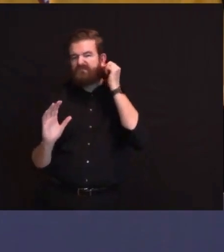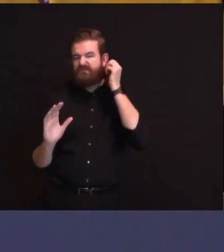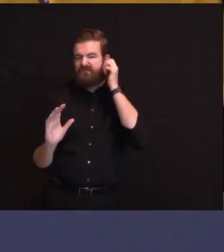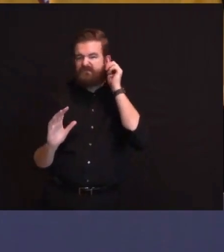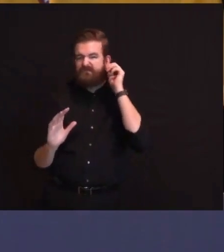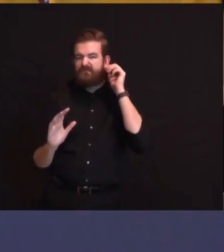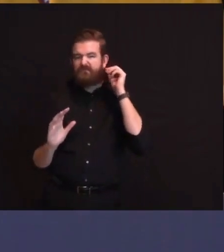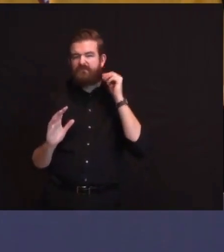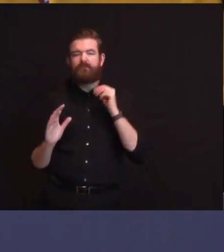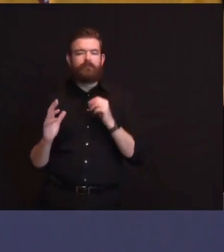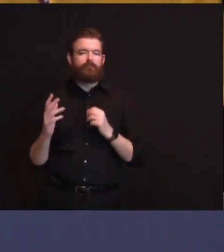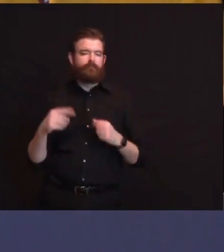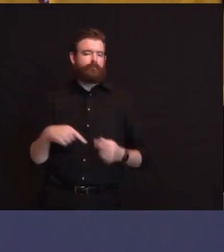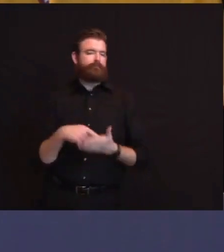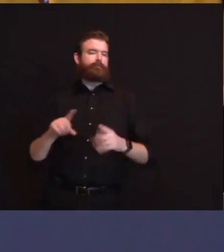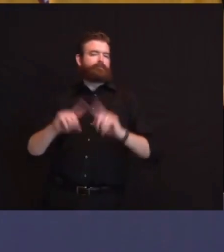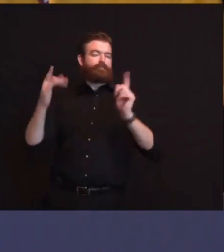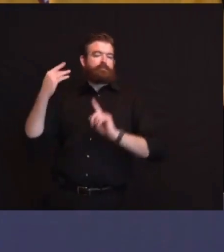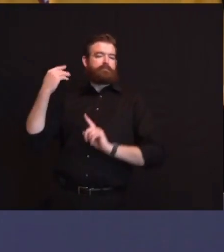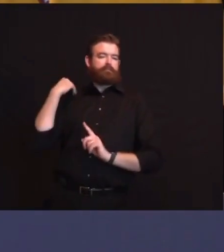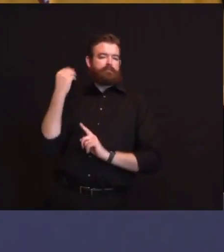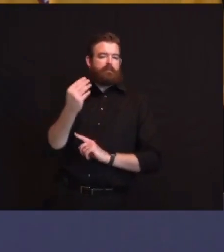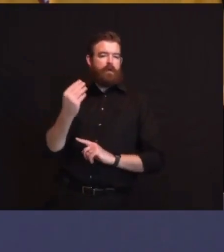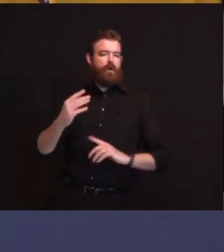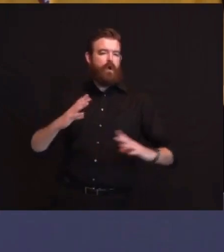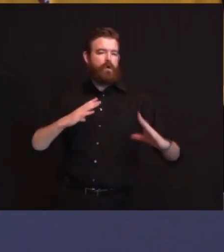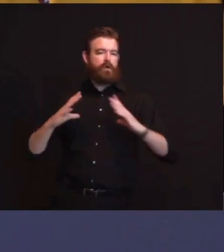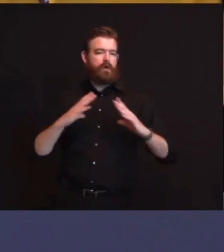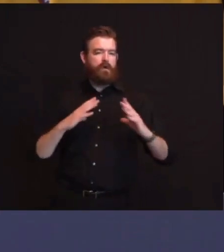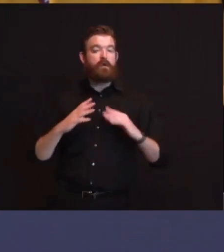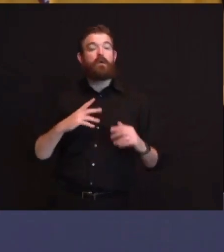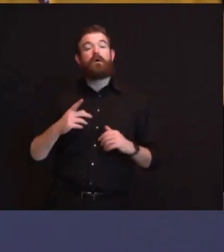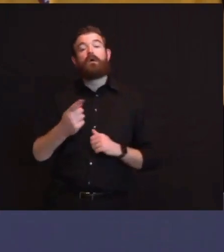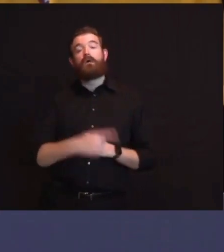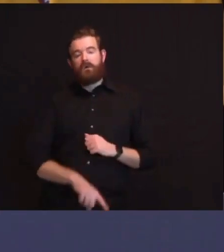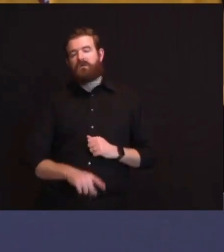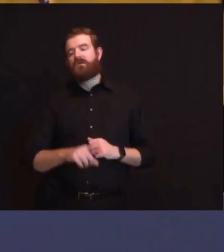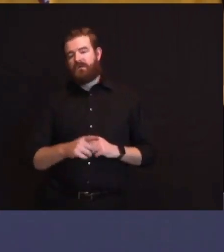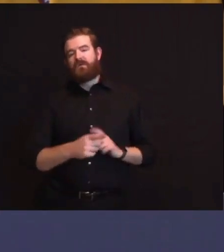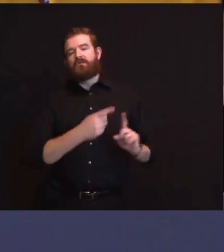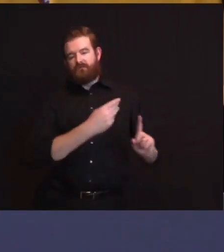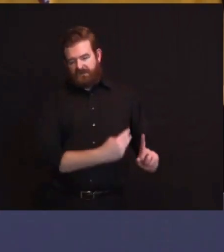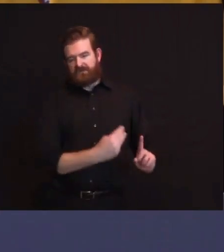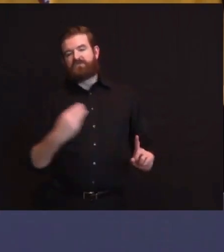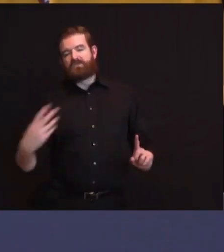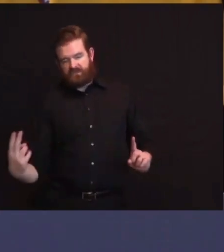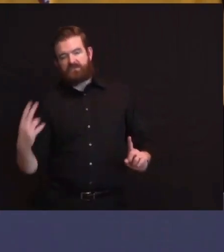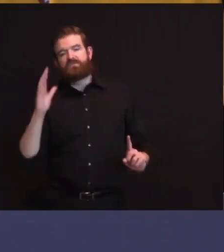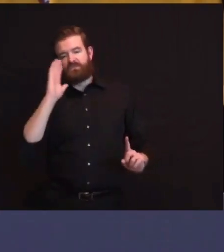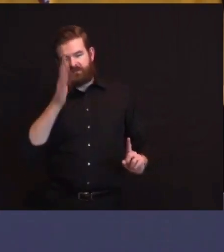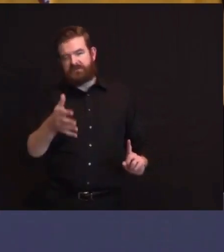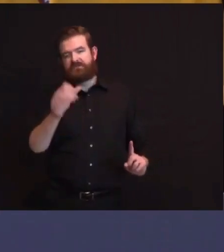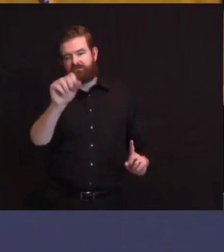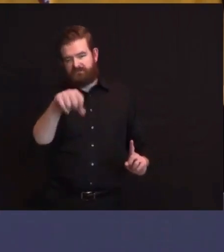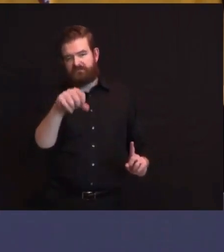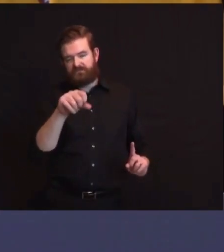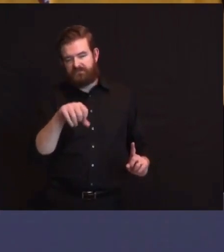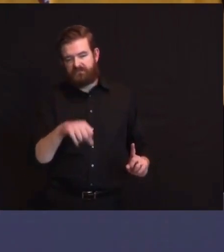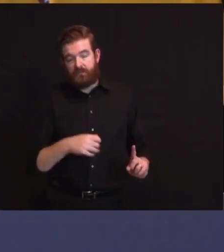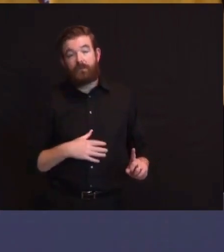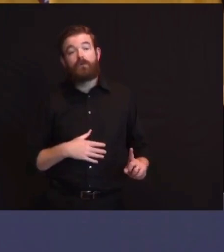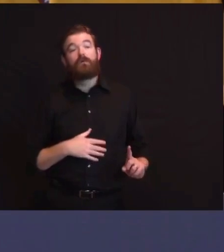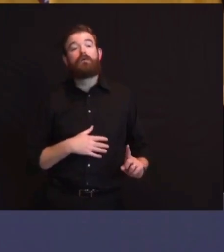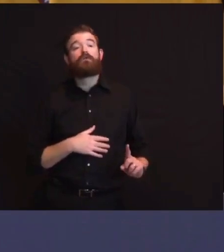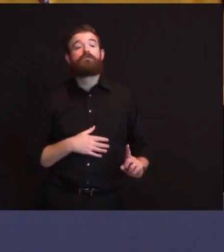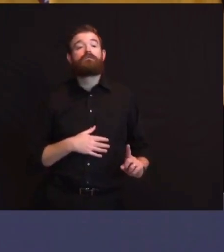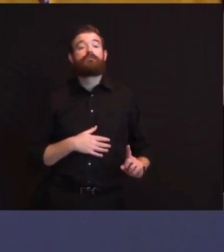tells me otherwise, we'll go back to a Monday, Thursday format for next week. And I also want to say we've been joined